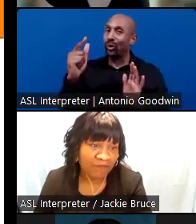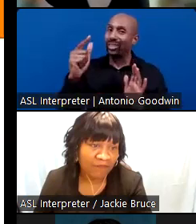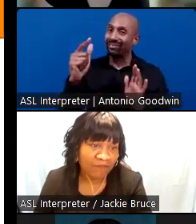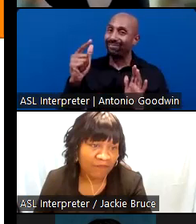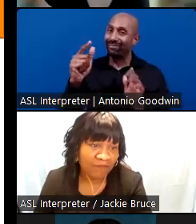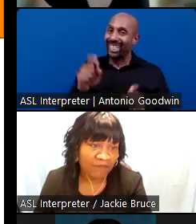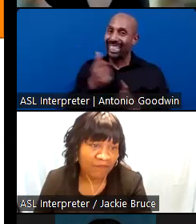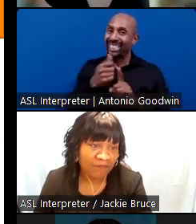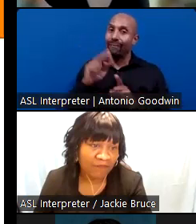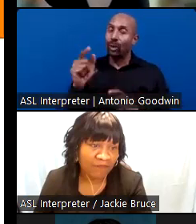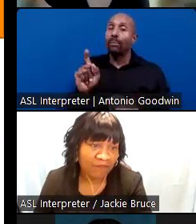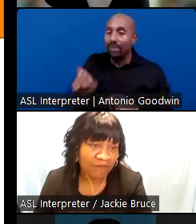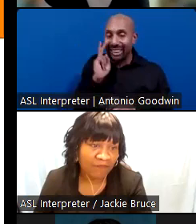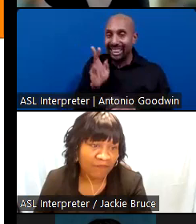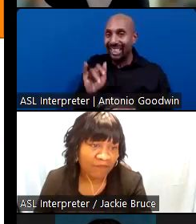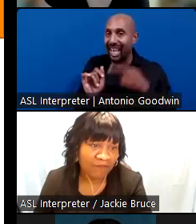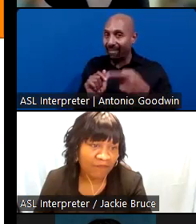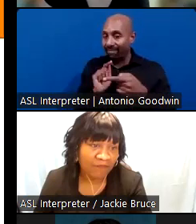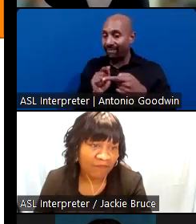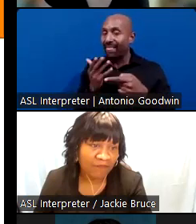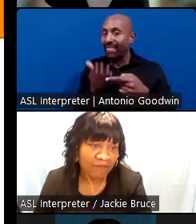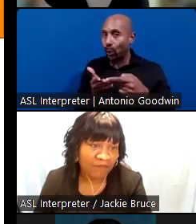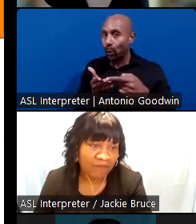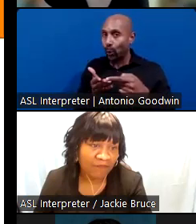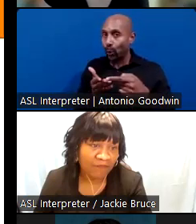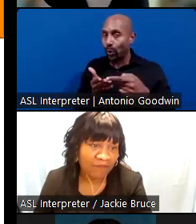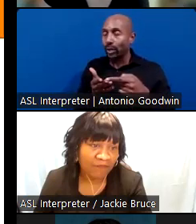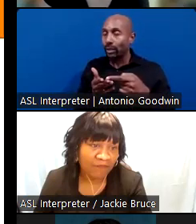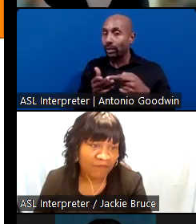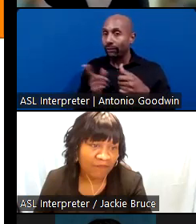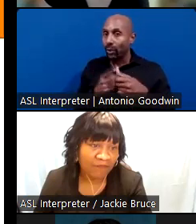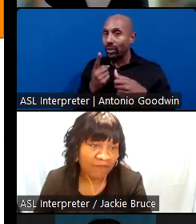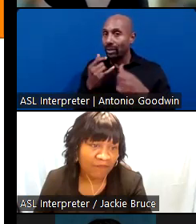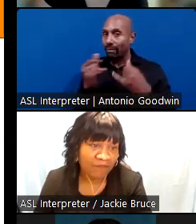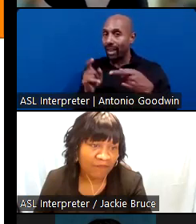you want to throw it out and do a new test. And